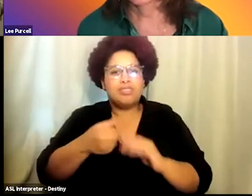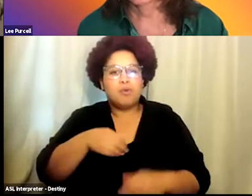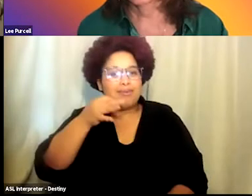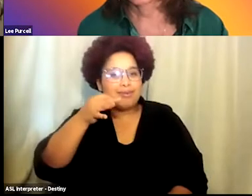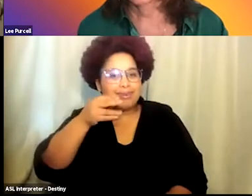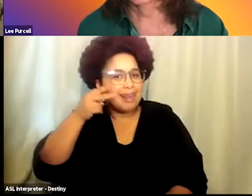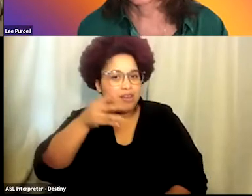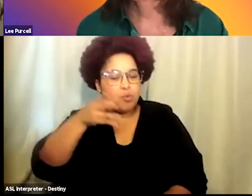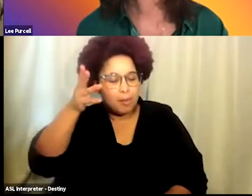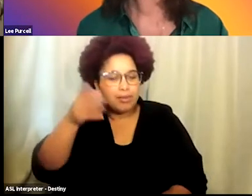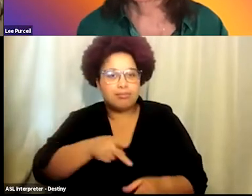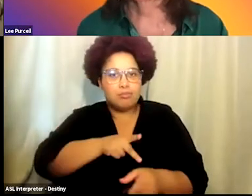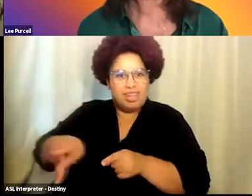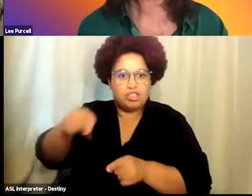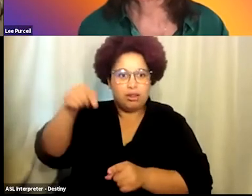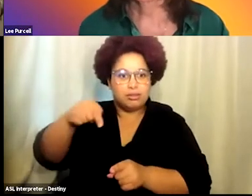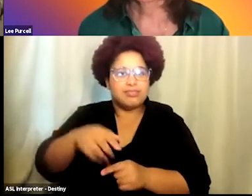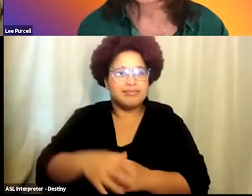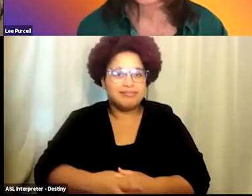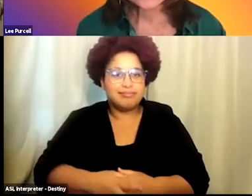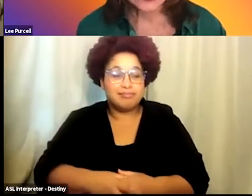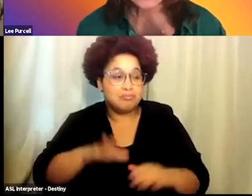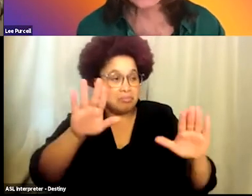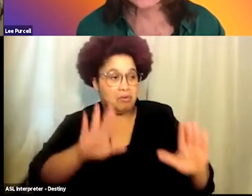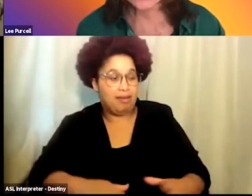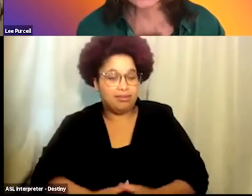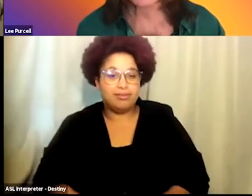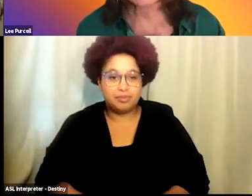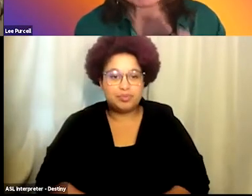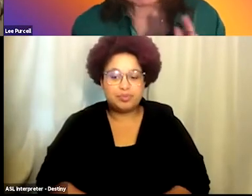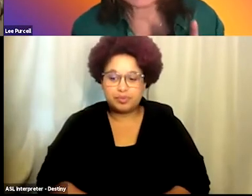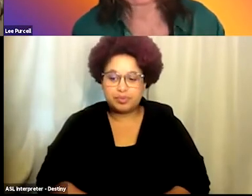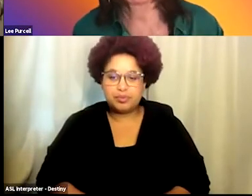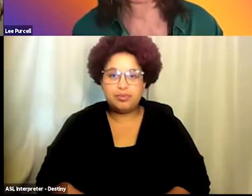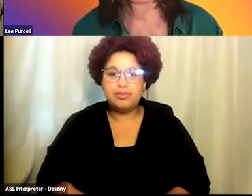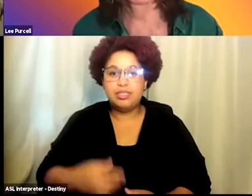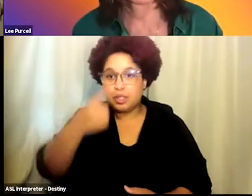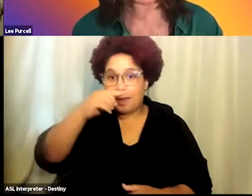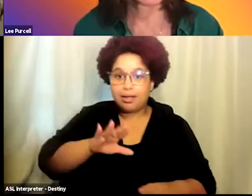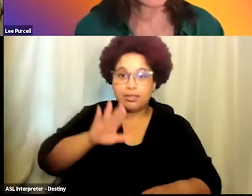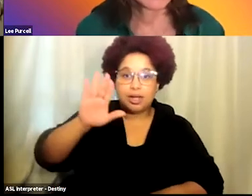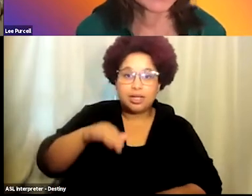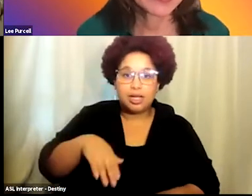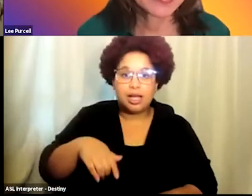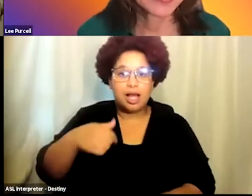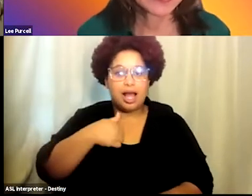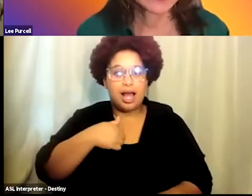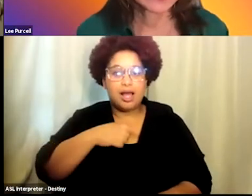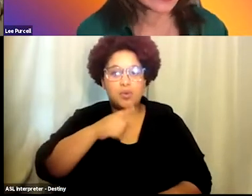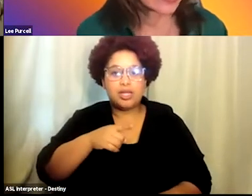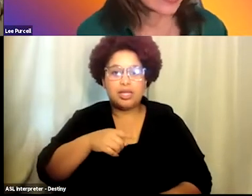as professionals. Great. Great. You know, Can I just say something? Sorry. I have a really rude